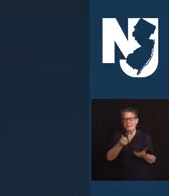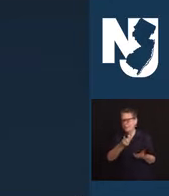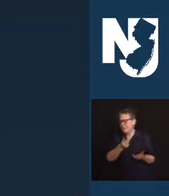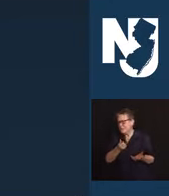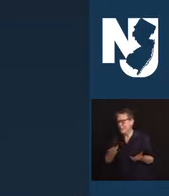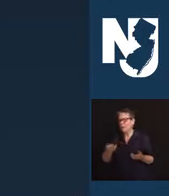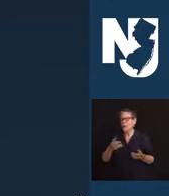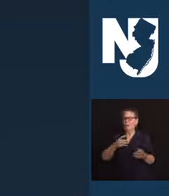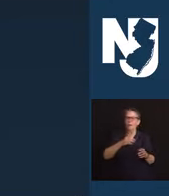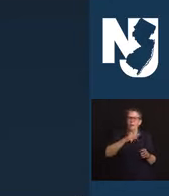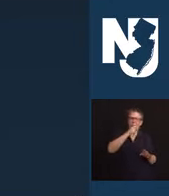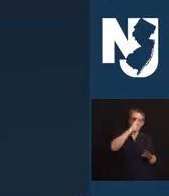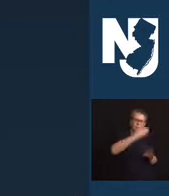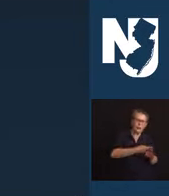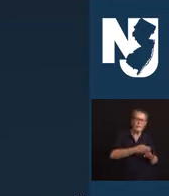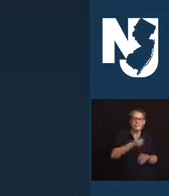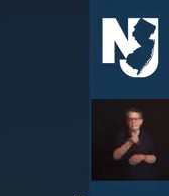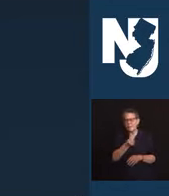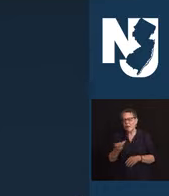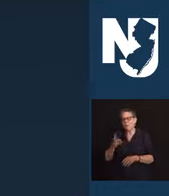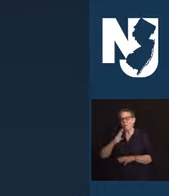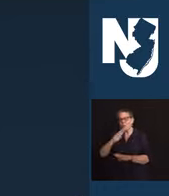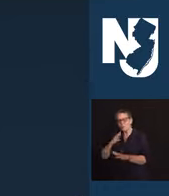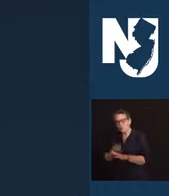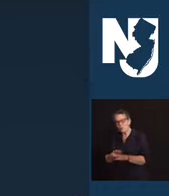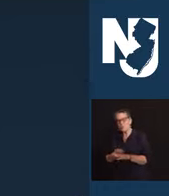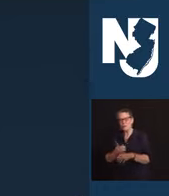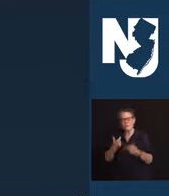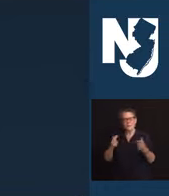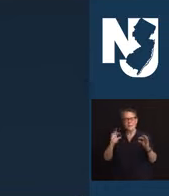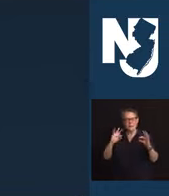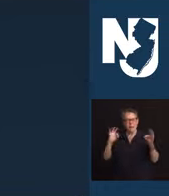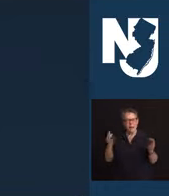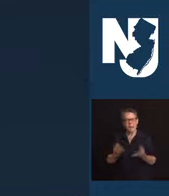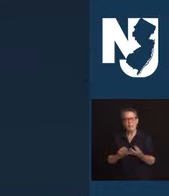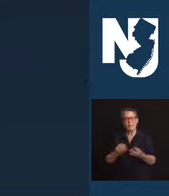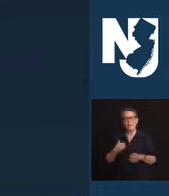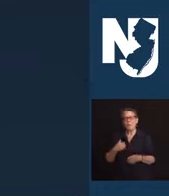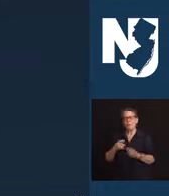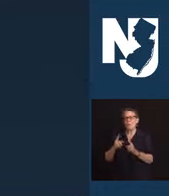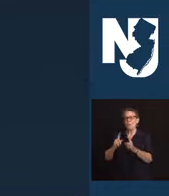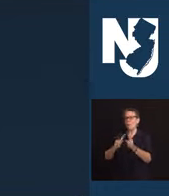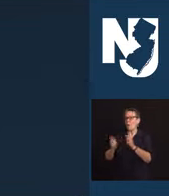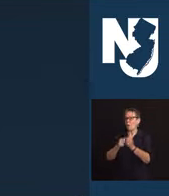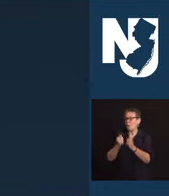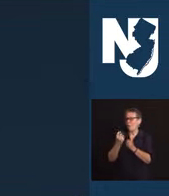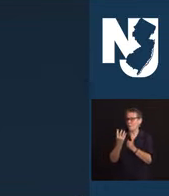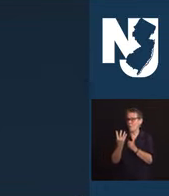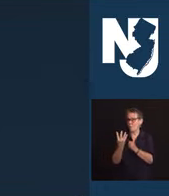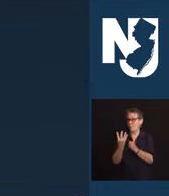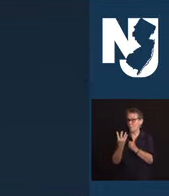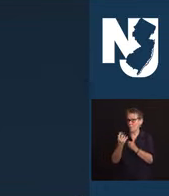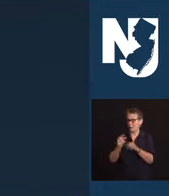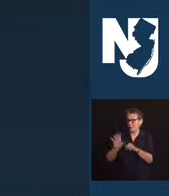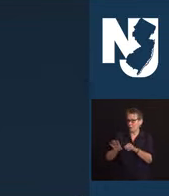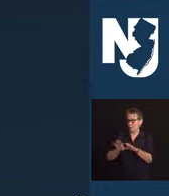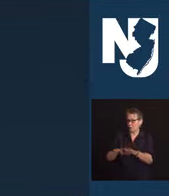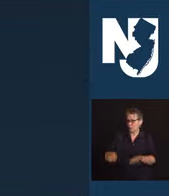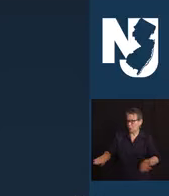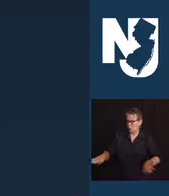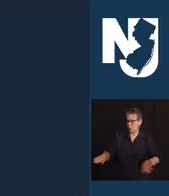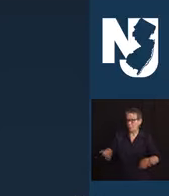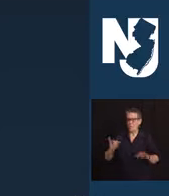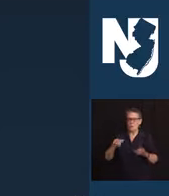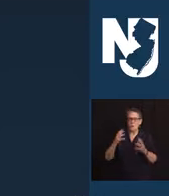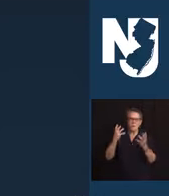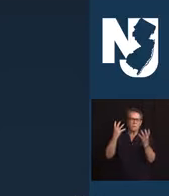great honor on Wednesday to speak with Donna, Sharon, Bob, and Scott. What an incredible family, what an incredible